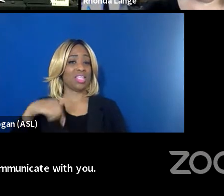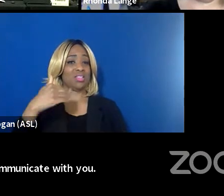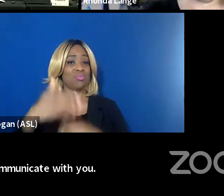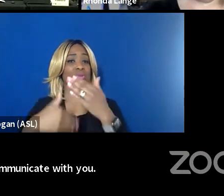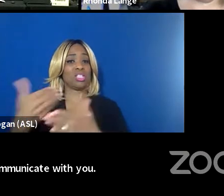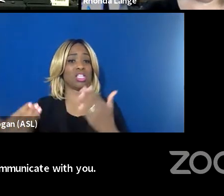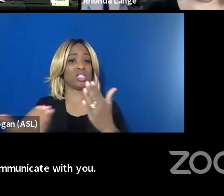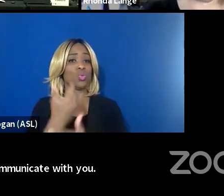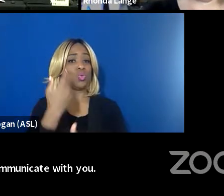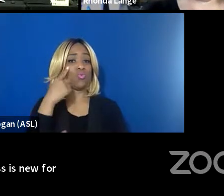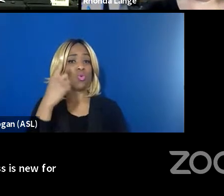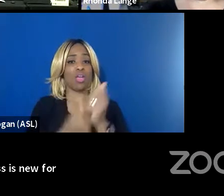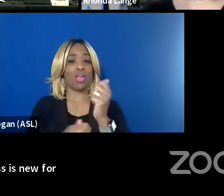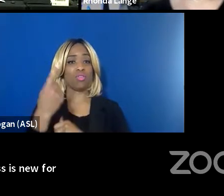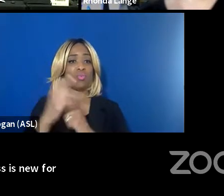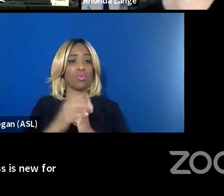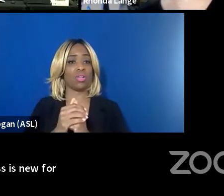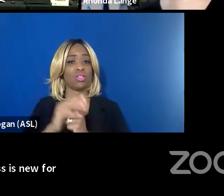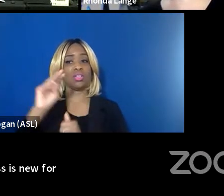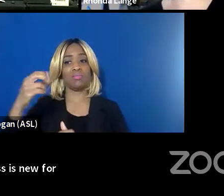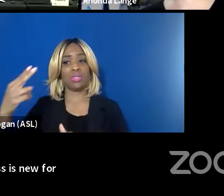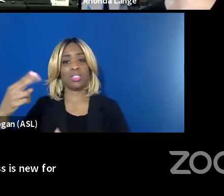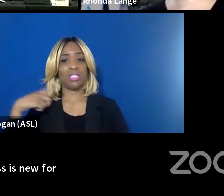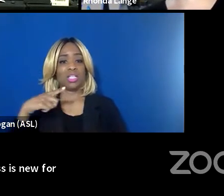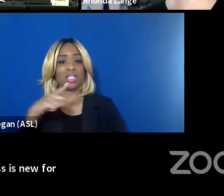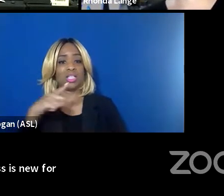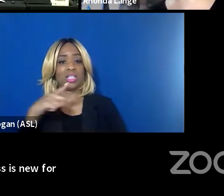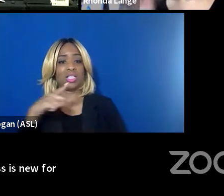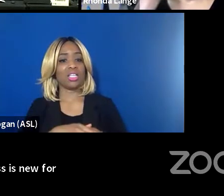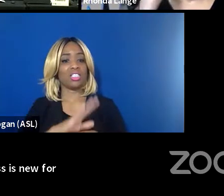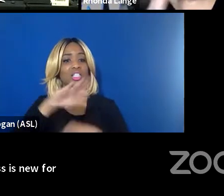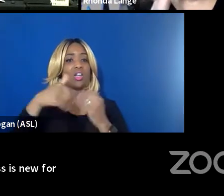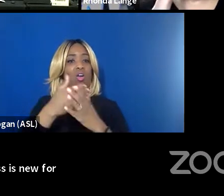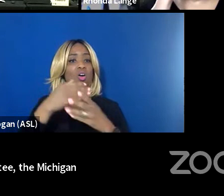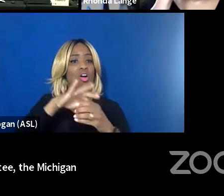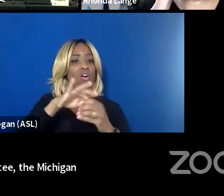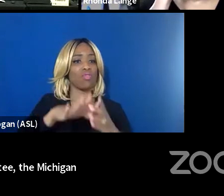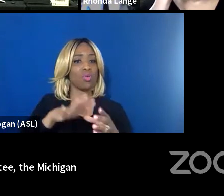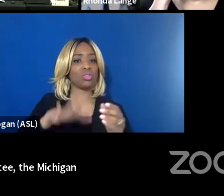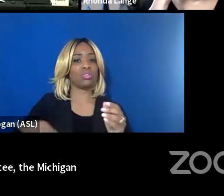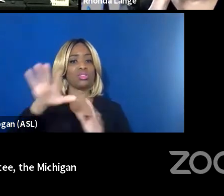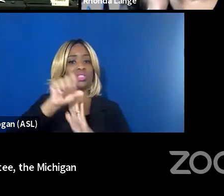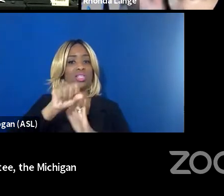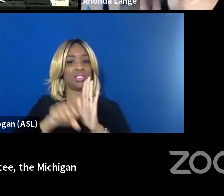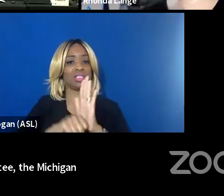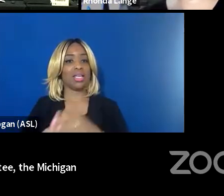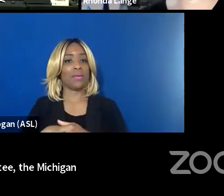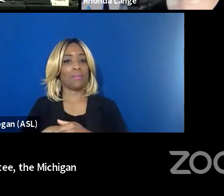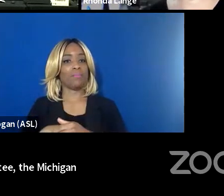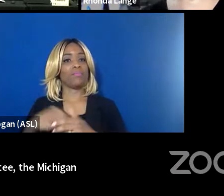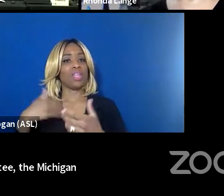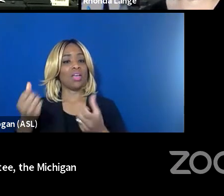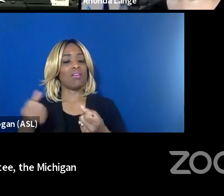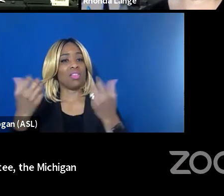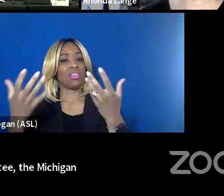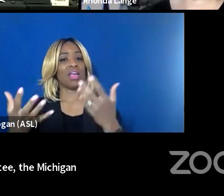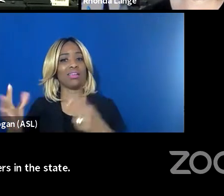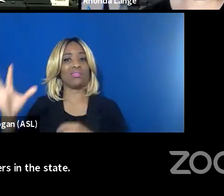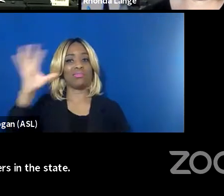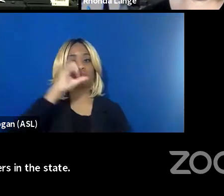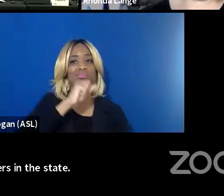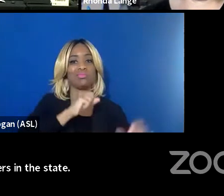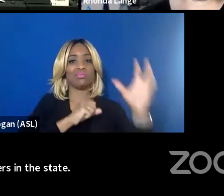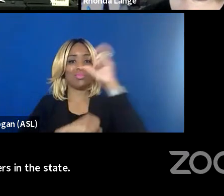the committee, the Michigan legislature, and all the voters in the state. There's lots of assumptions that